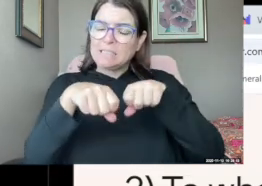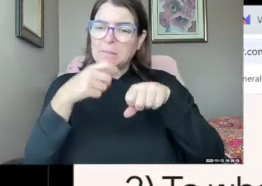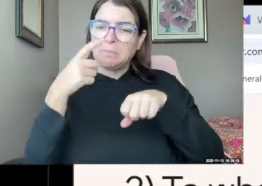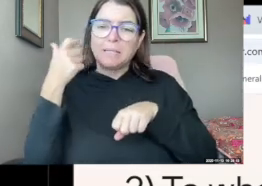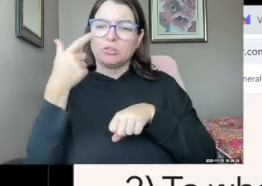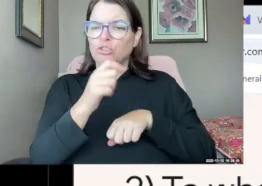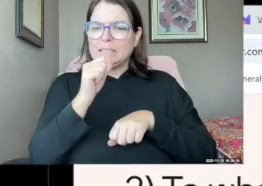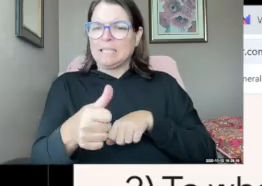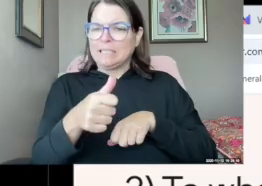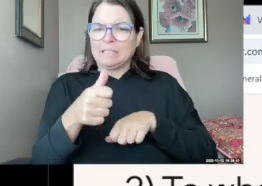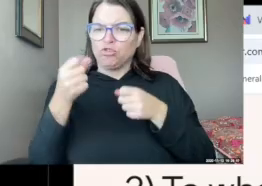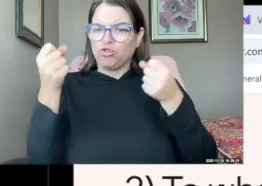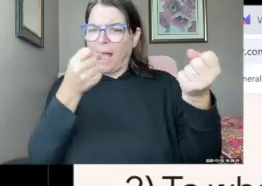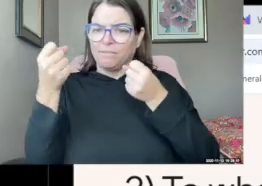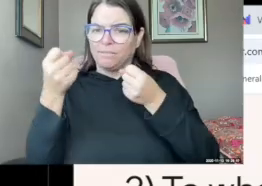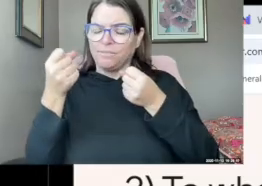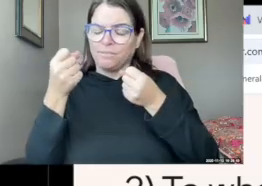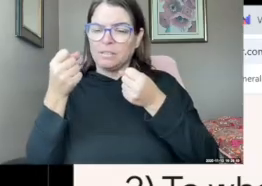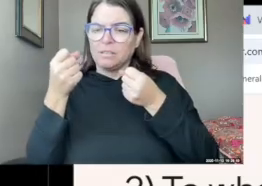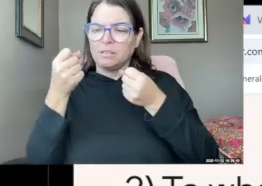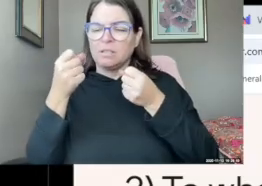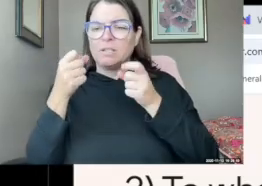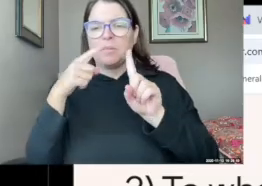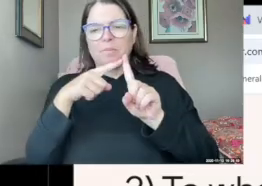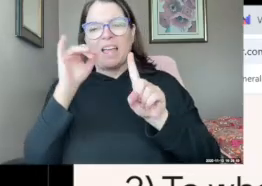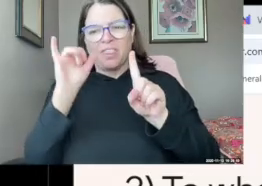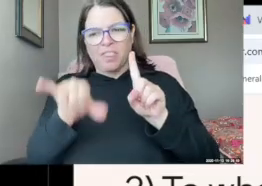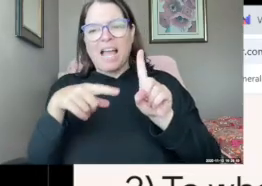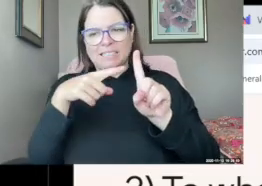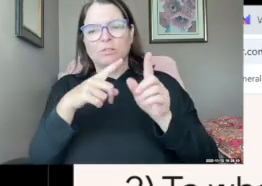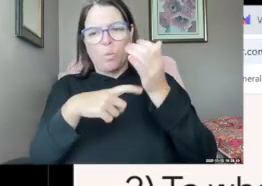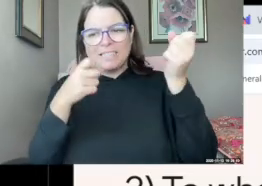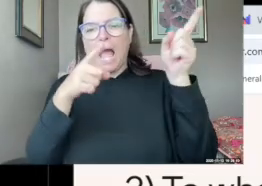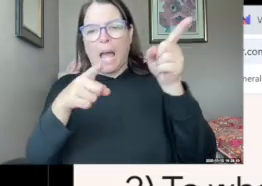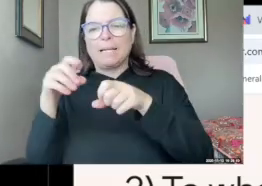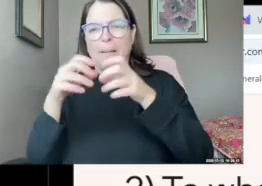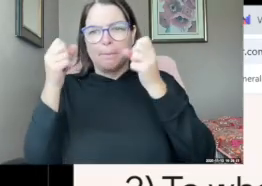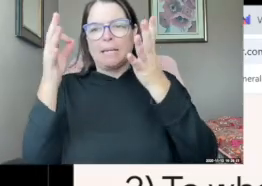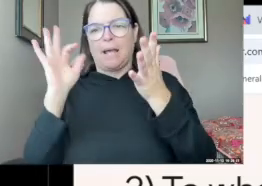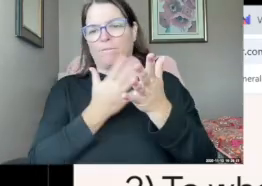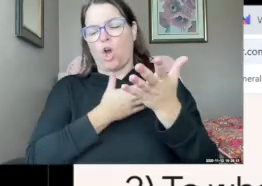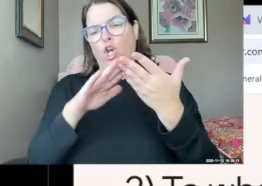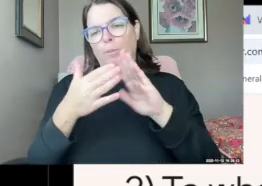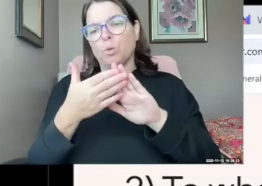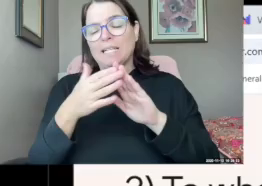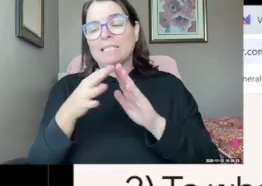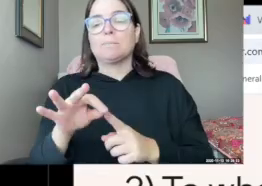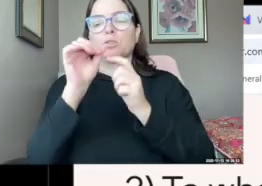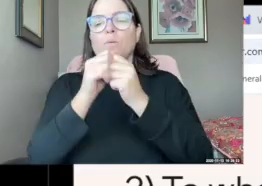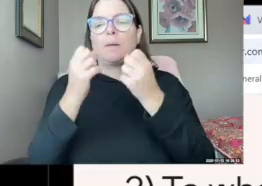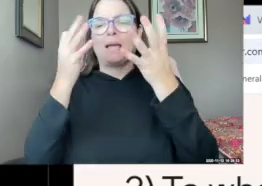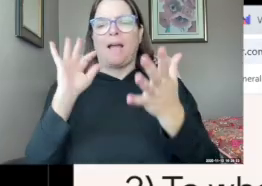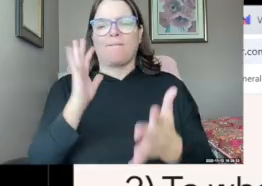her using the bicycle because she didn't drive is telling to what's happening in a lot